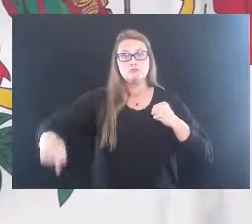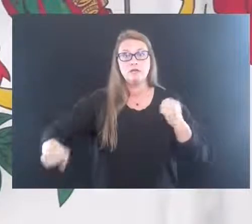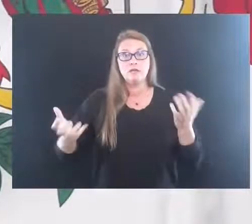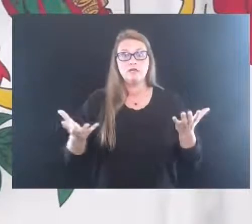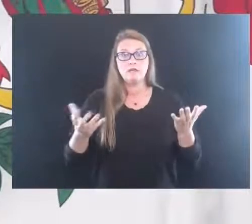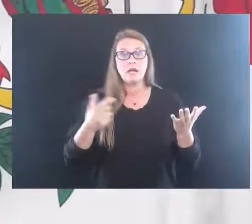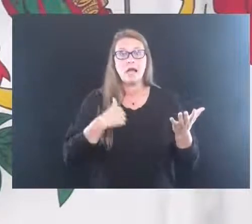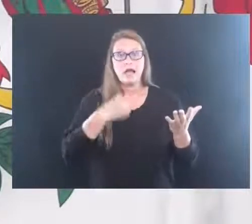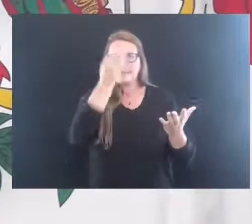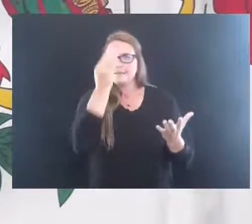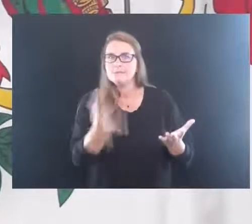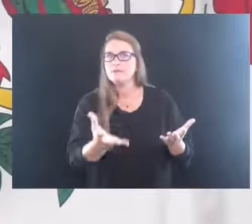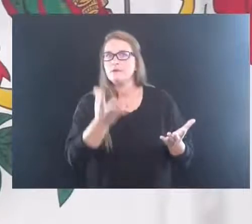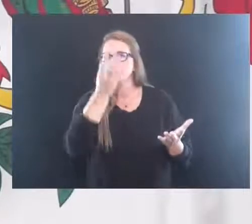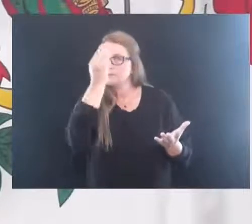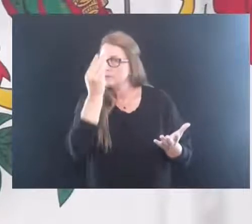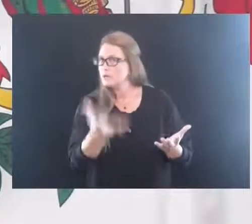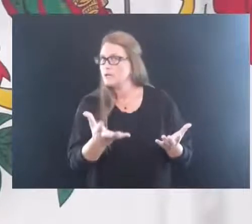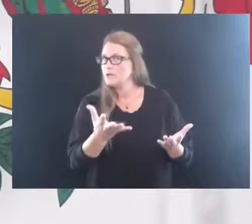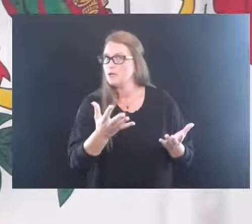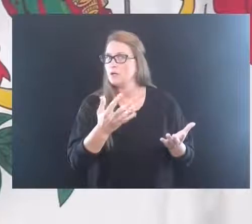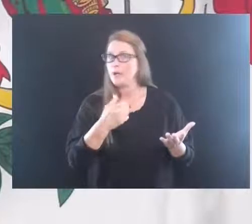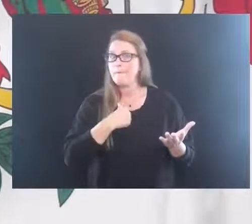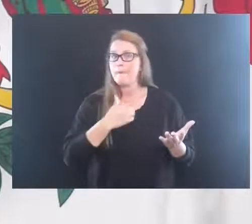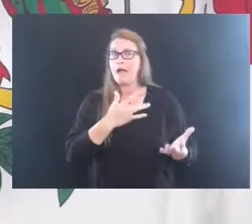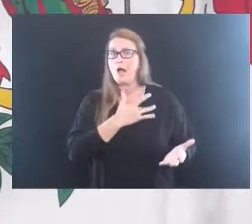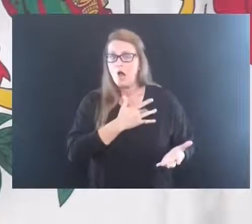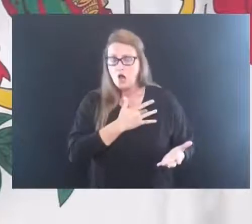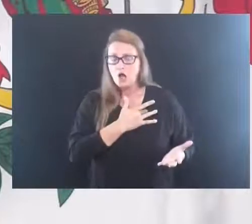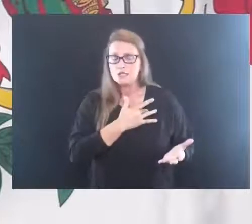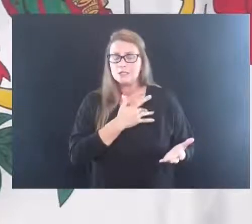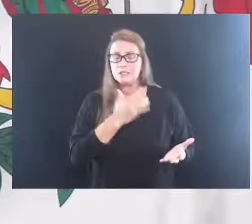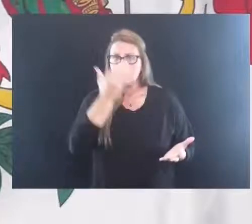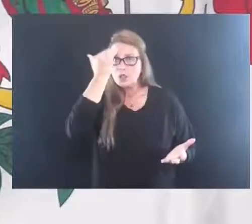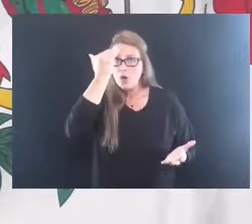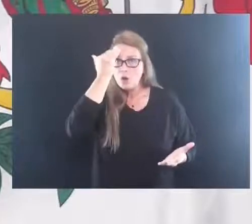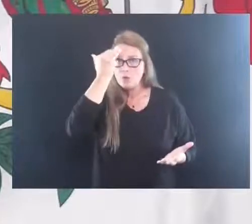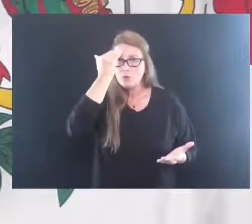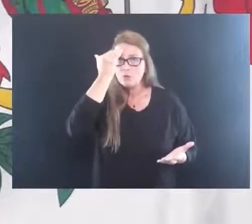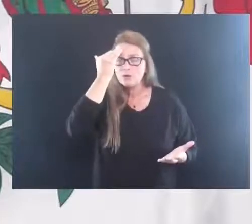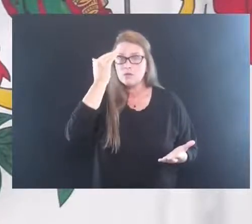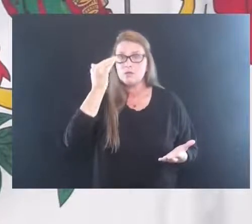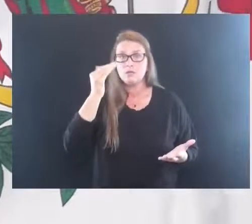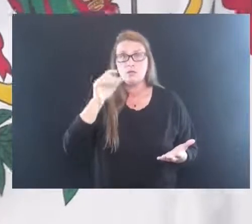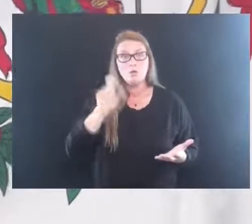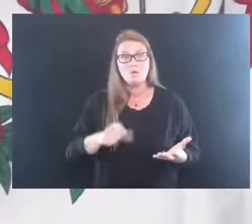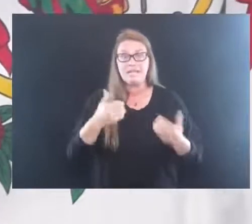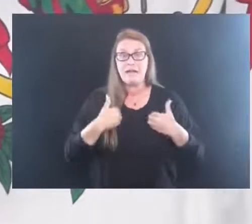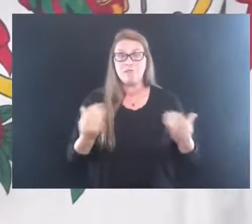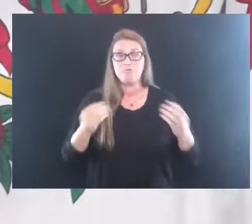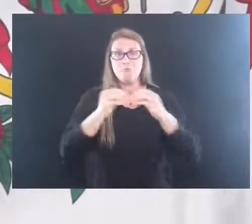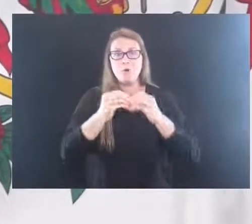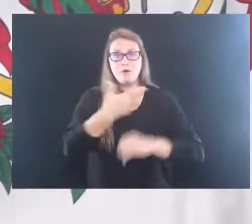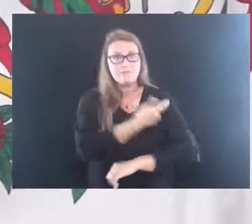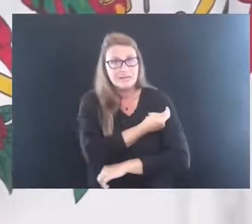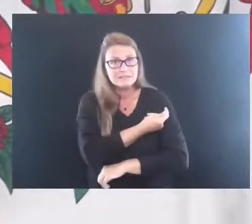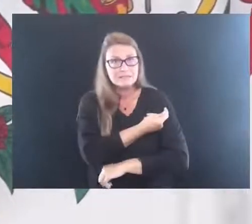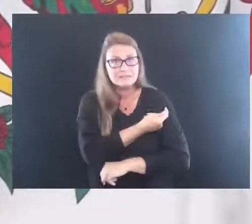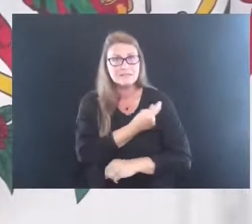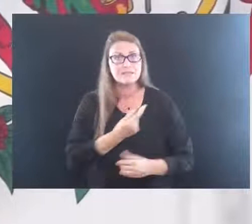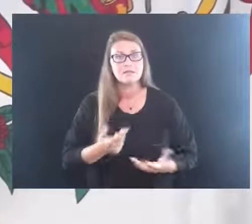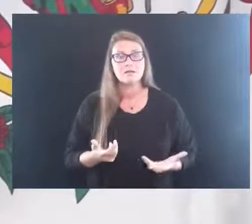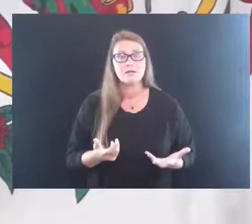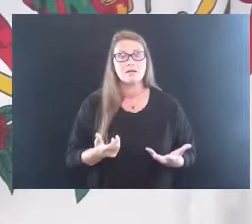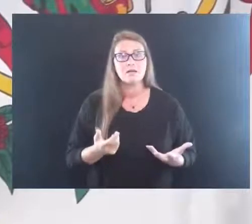I keep telling you, that I truly in my heart believe without any question that we need to get vaccinated.